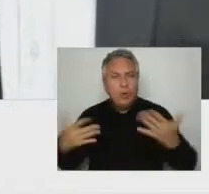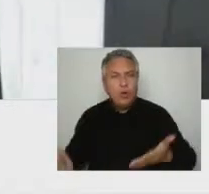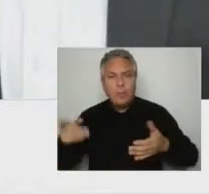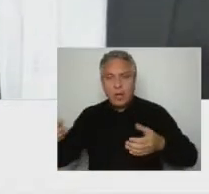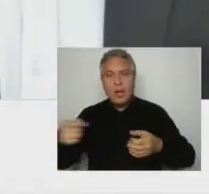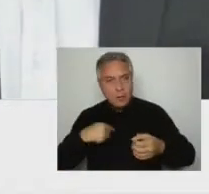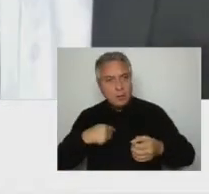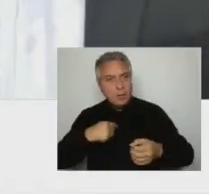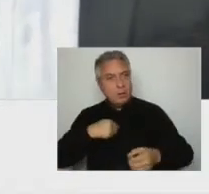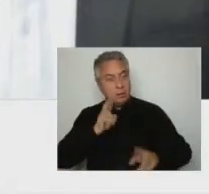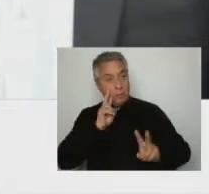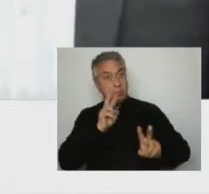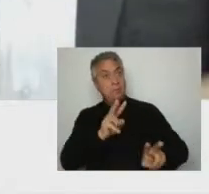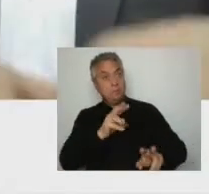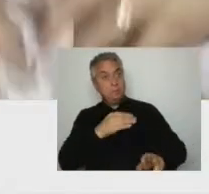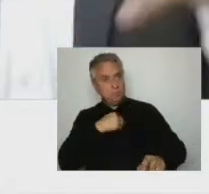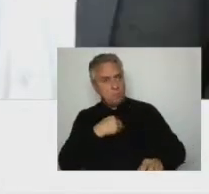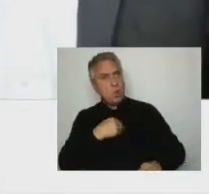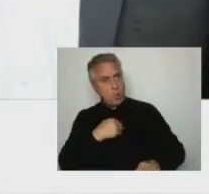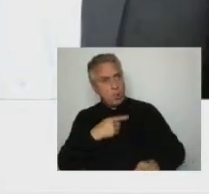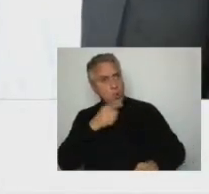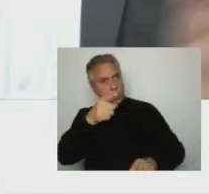of work.